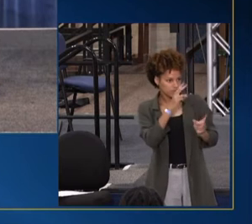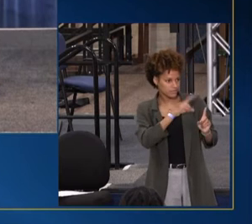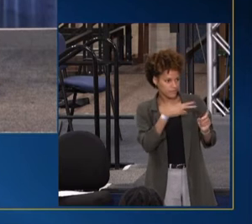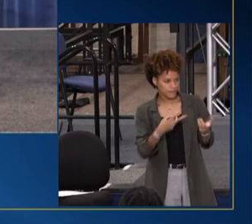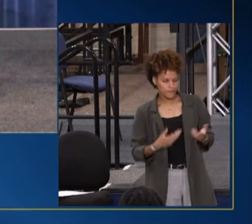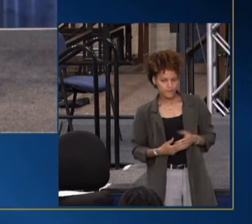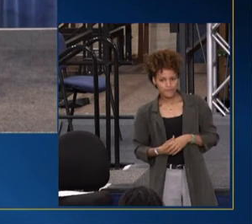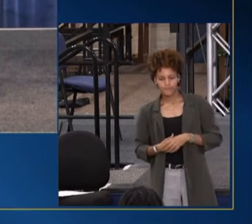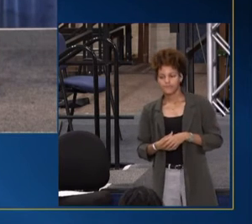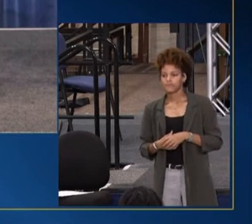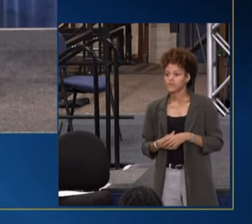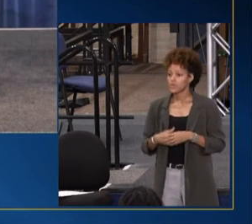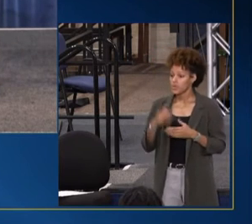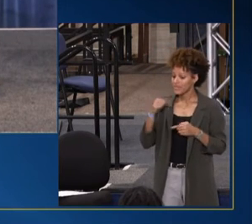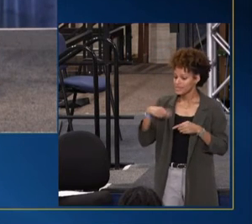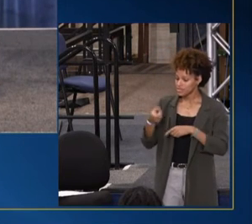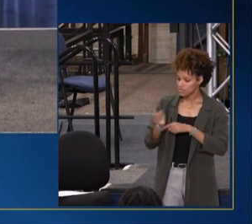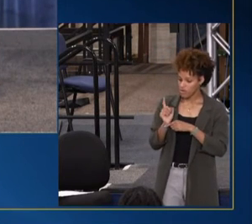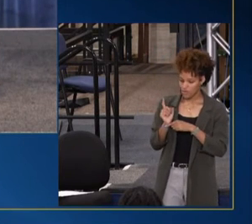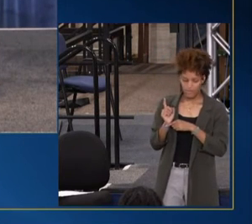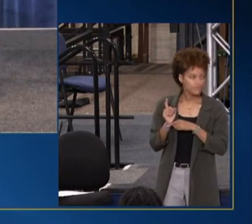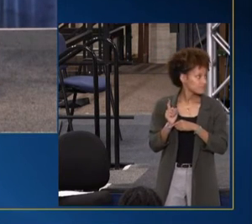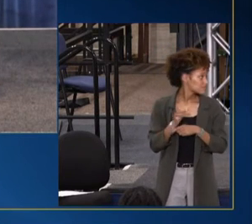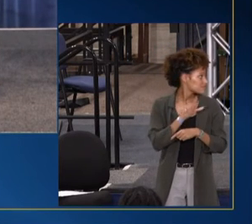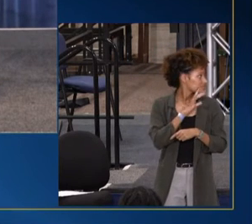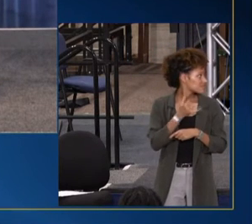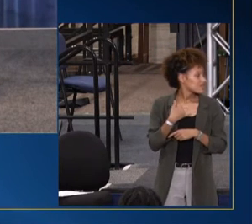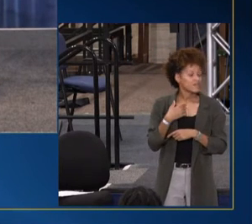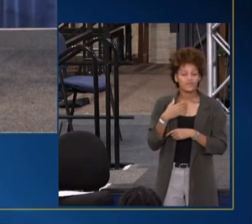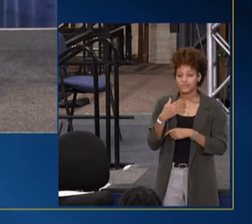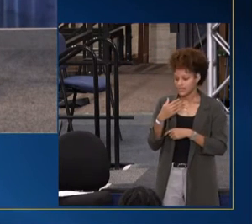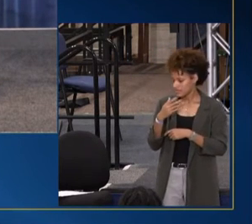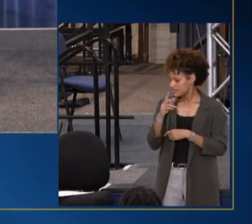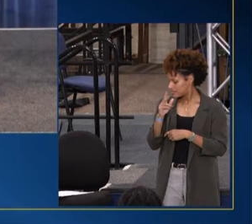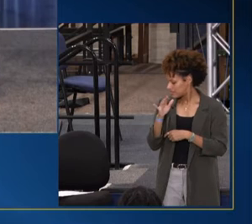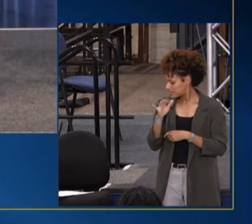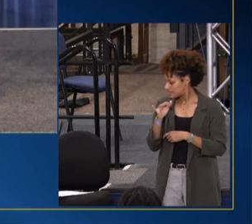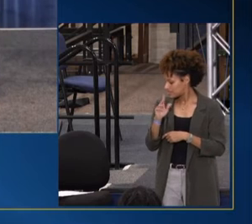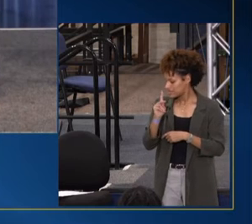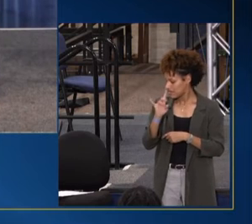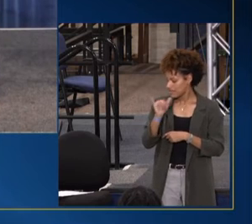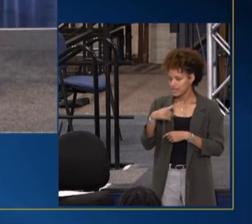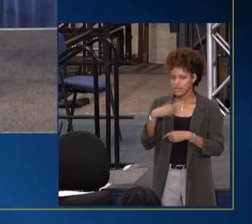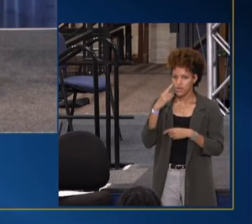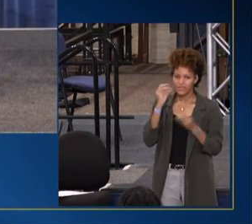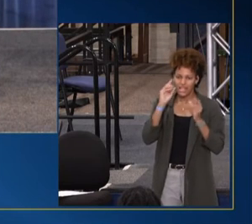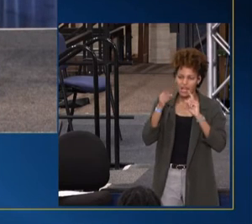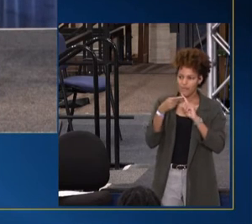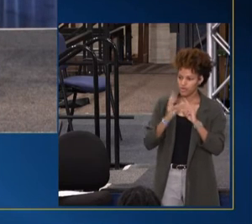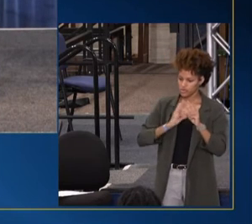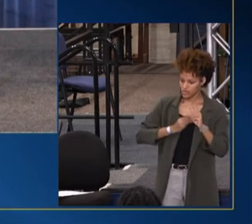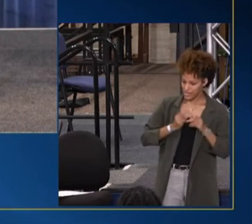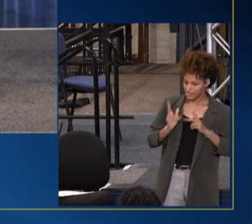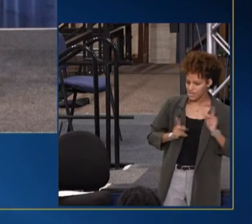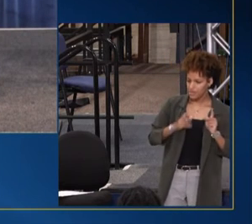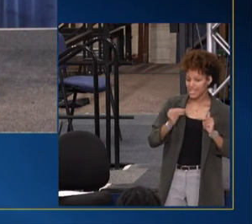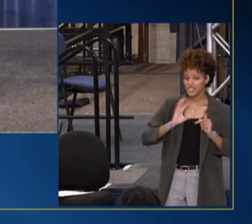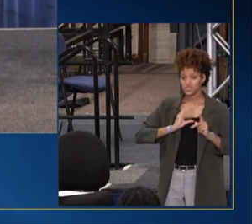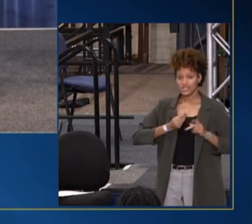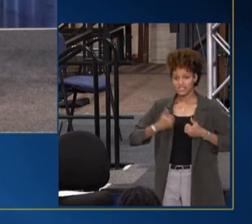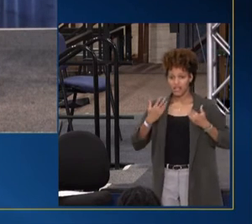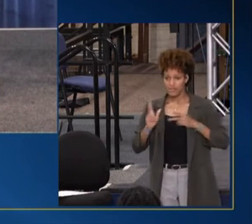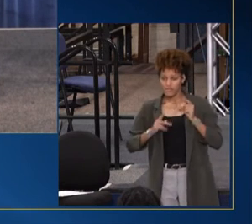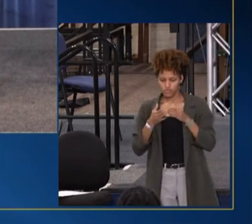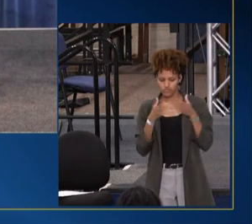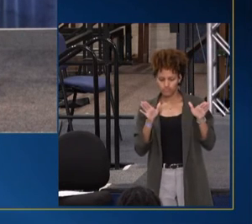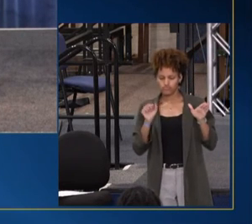So, you know, in this moment, I think obviously we are all thinking about what is happening for trans young people, but trans people in general, getting the health